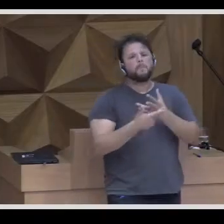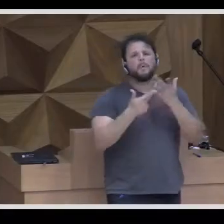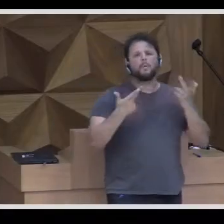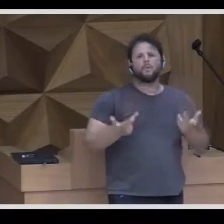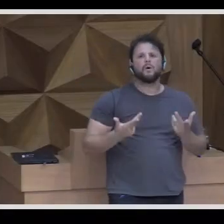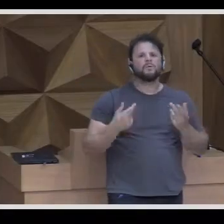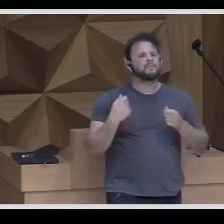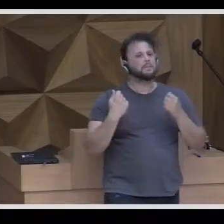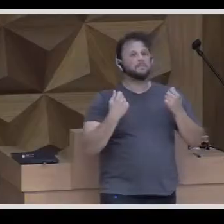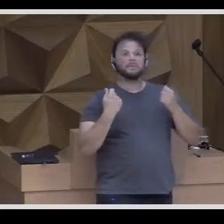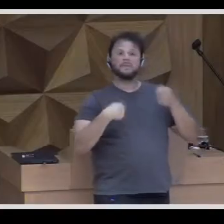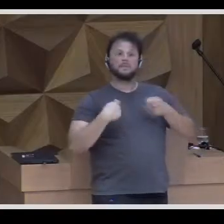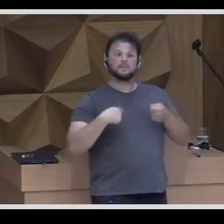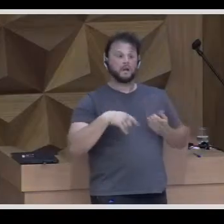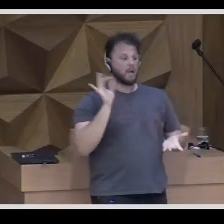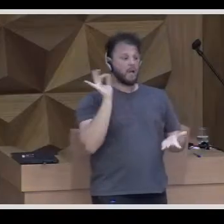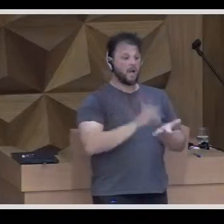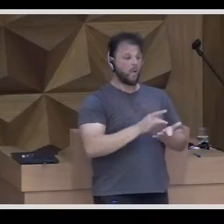well.